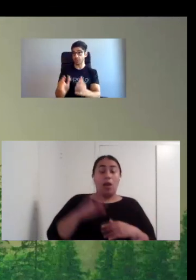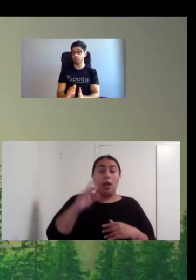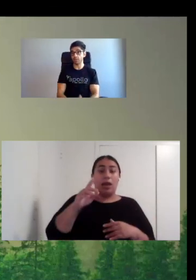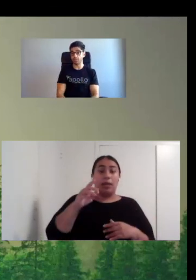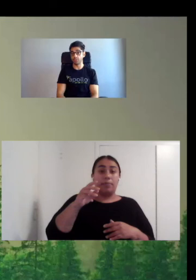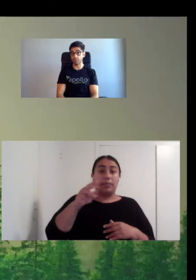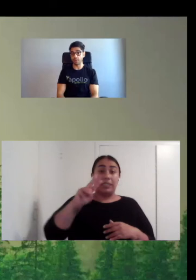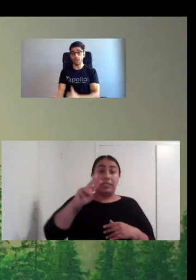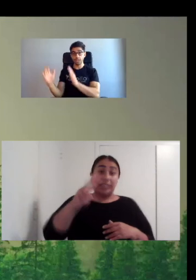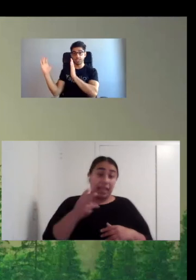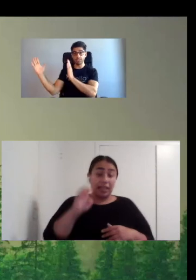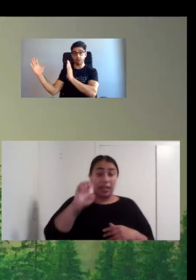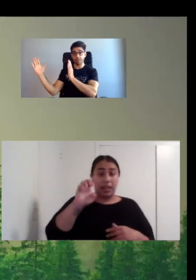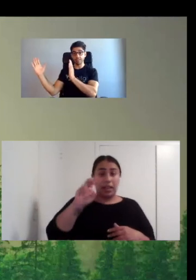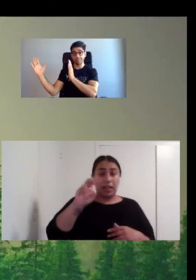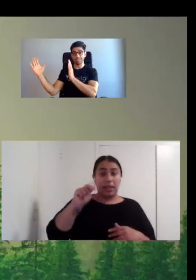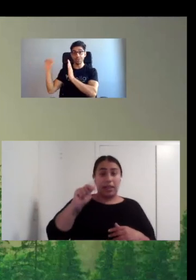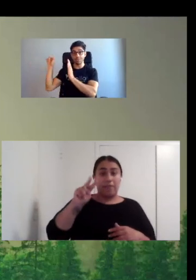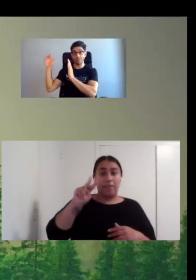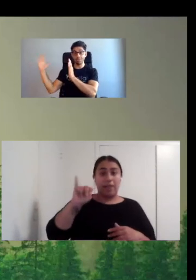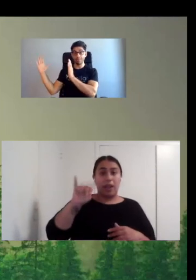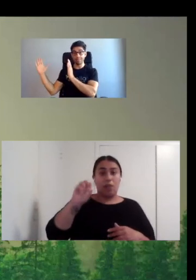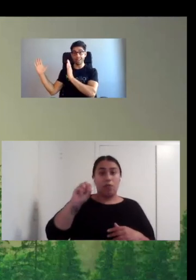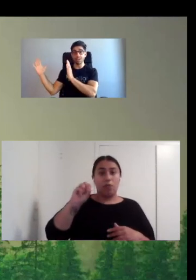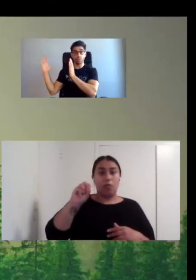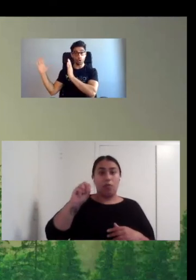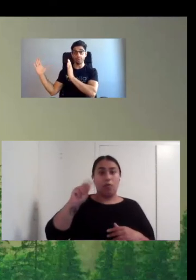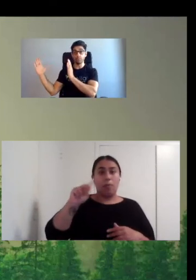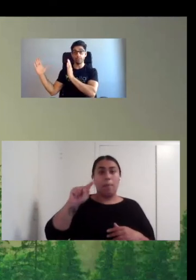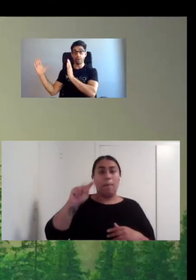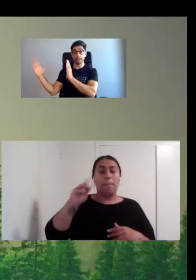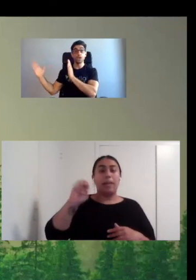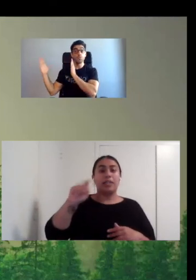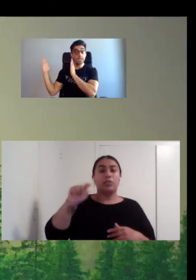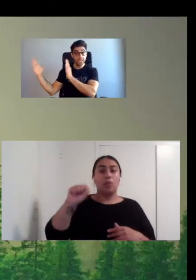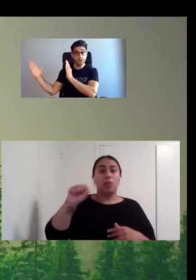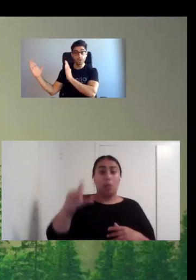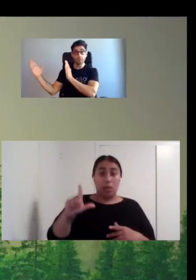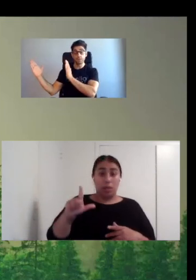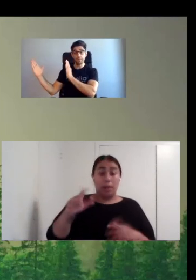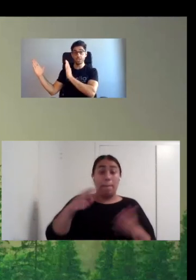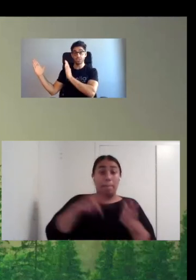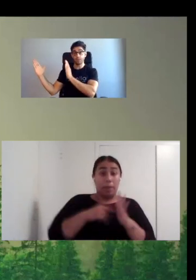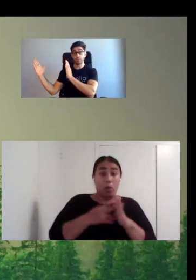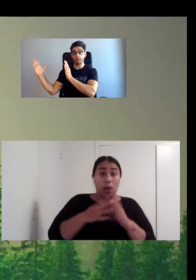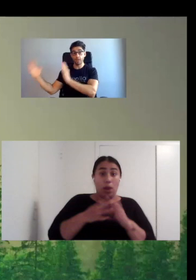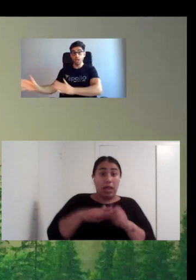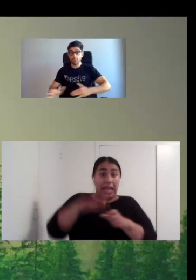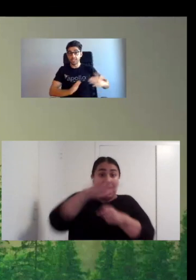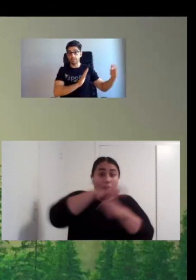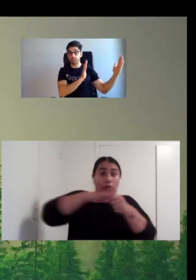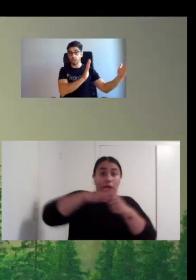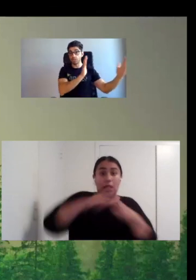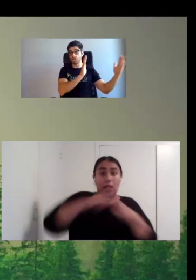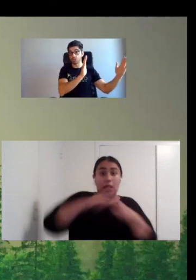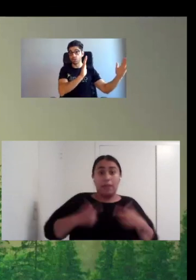good question that I wanted to address. Remember, disease-modifying therapies, we want to be a part of that. We're hoping we'll be a part of that. We hear from our patients that we're a part of it, but